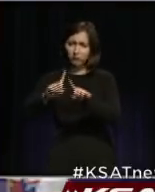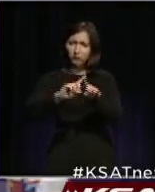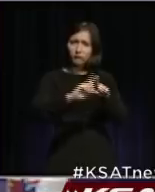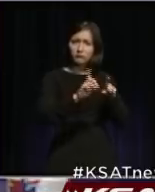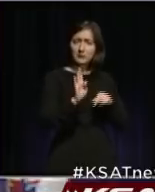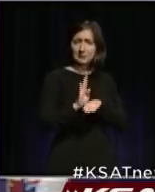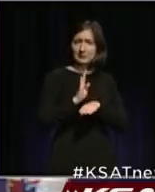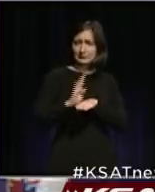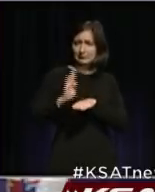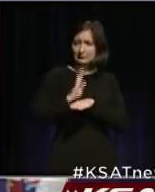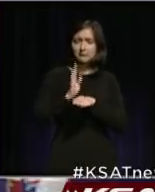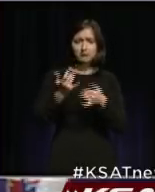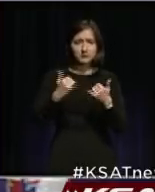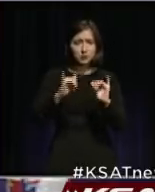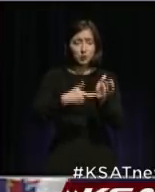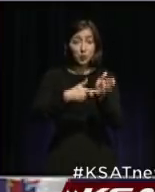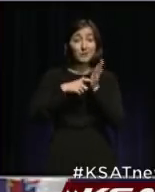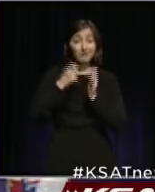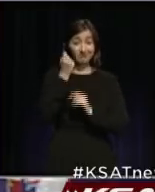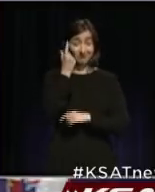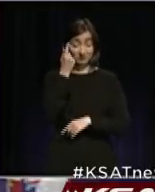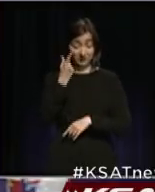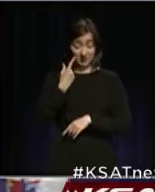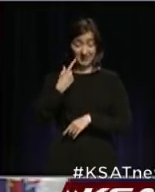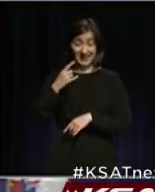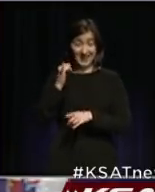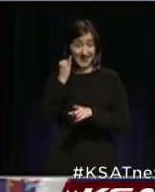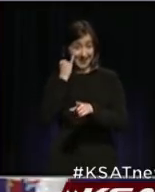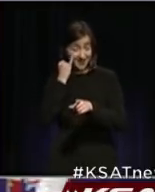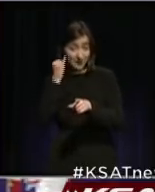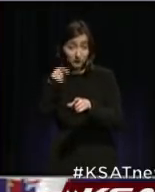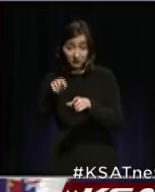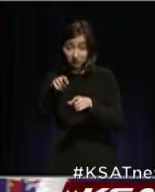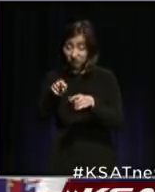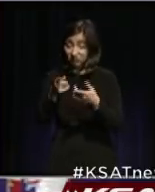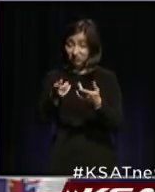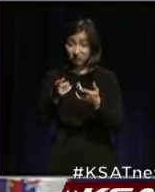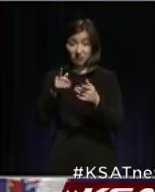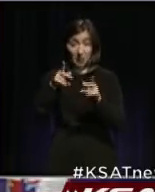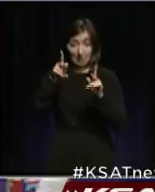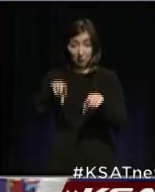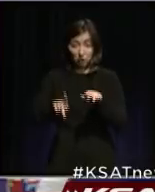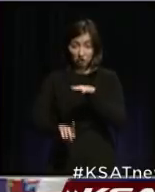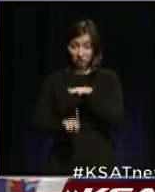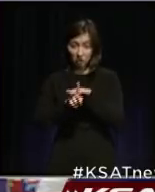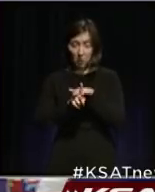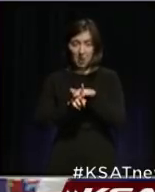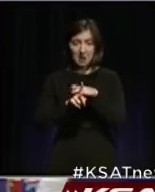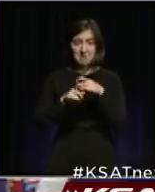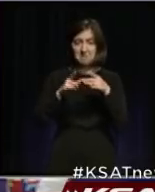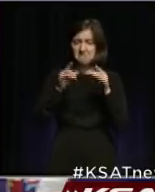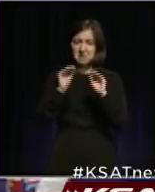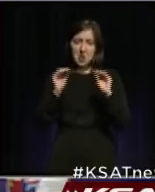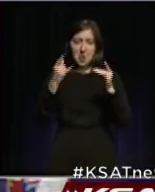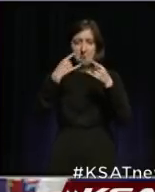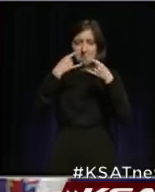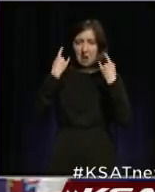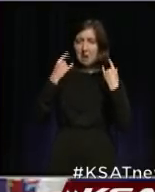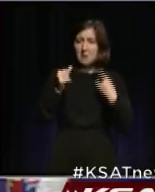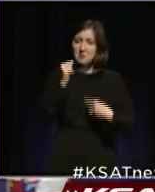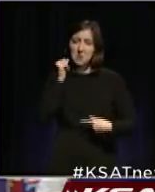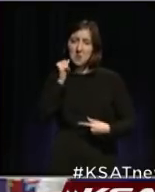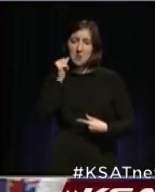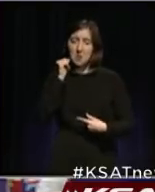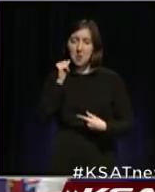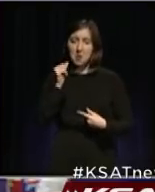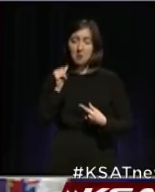we do have the sheriff's office that will be there to respond if they need any help with a customer that kind of gets out of line, and we will help